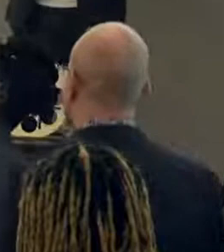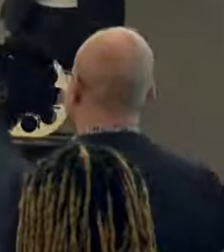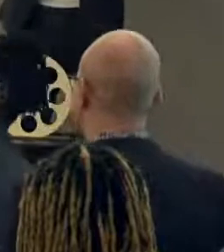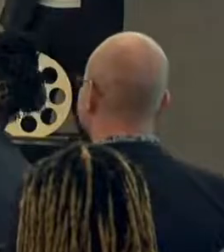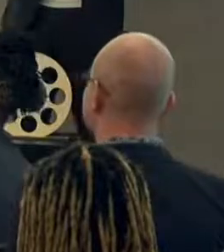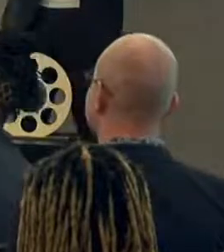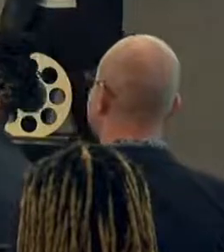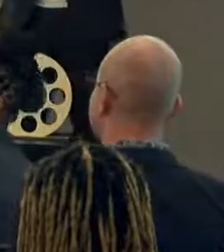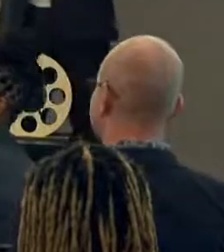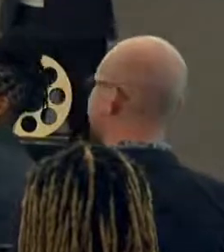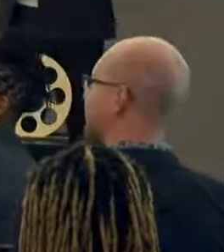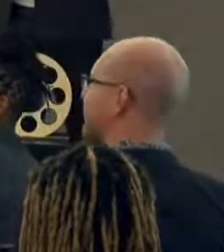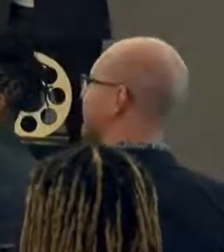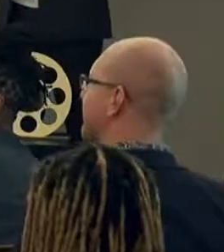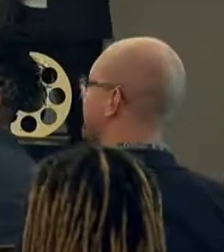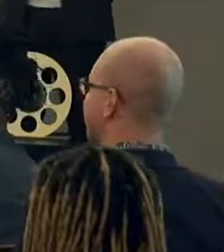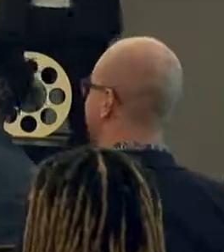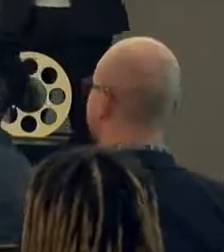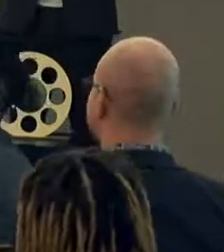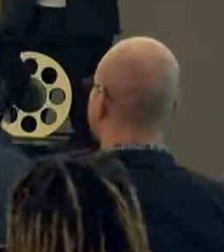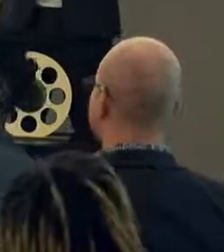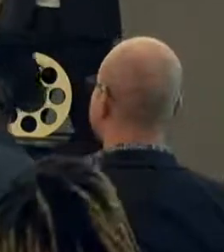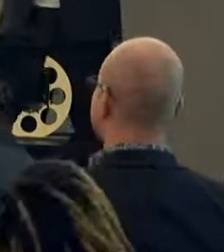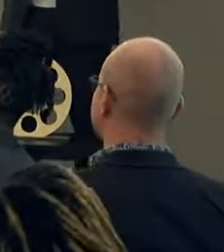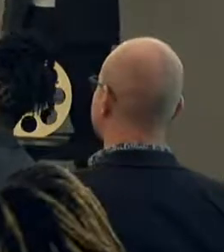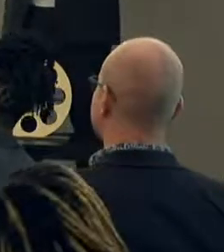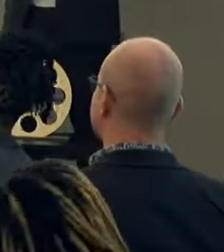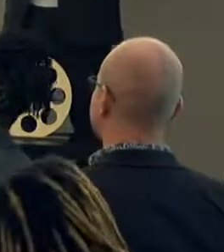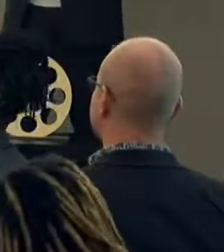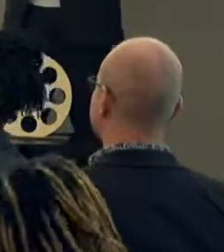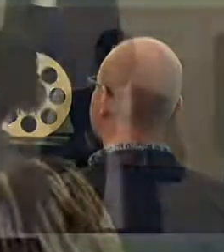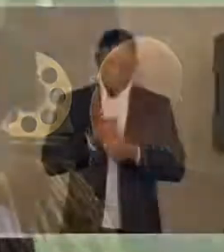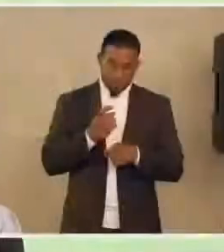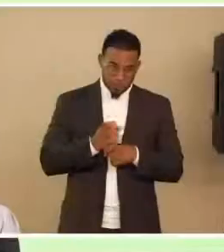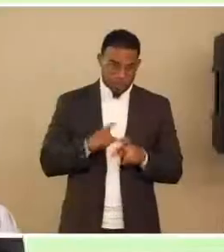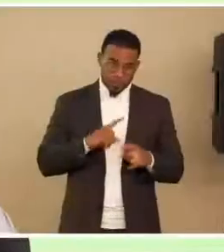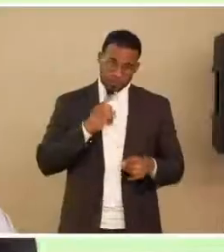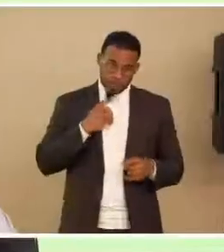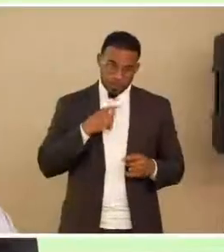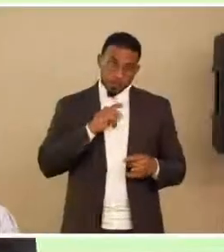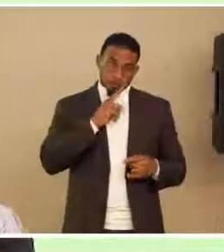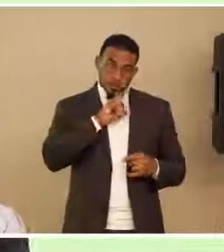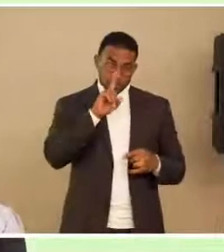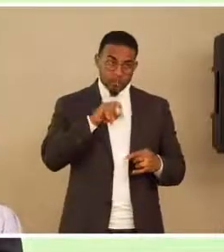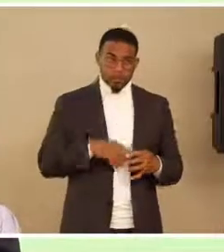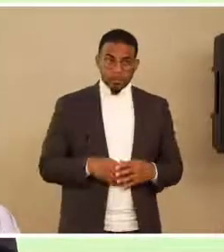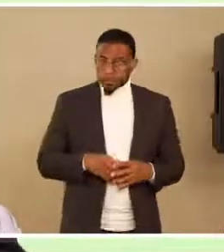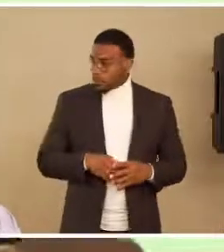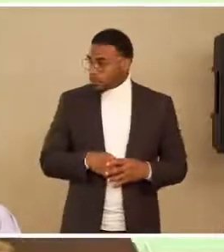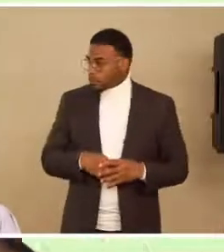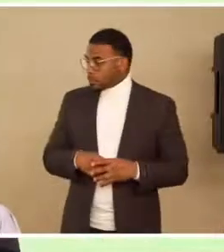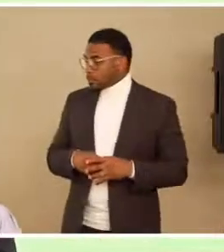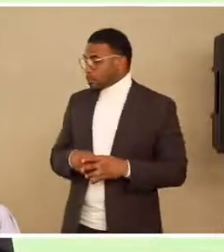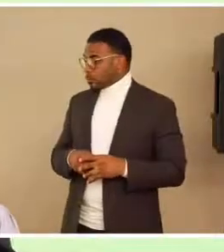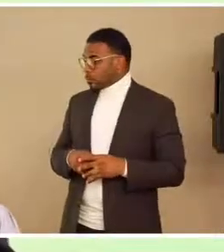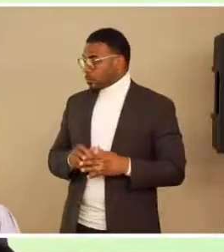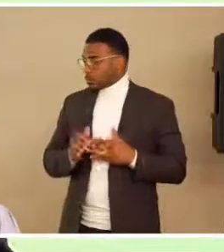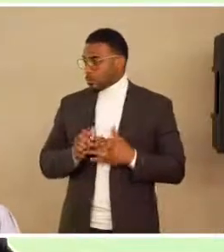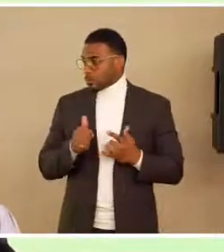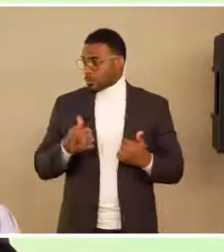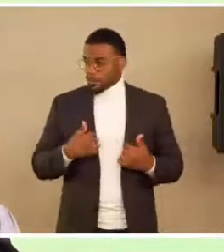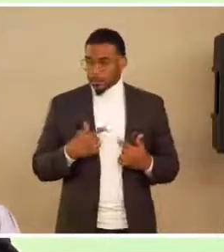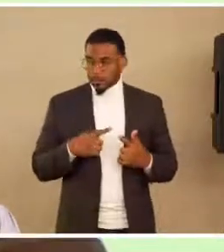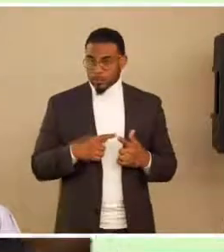African-Americans expatriate to France? Or, you know, like this, I'm sort of joking about it, but it's a real question. And it leads me